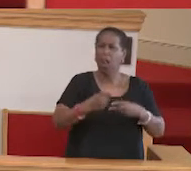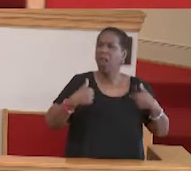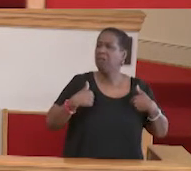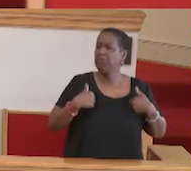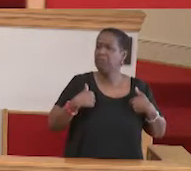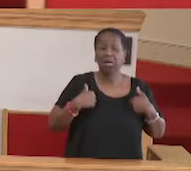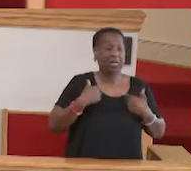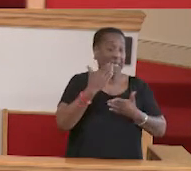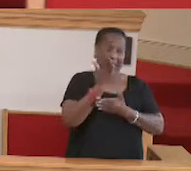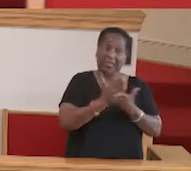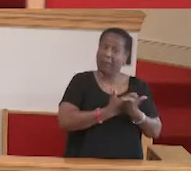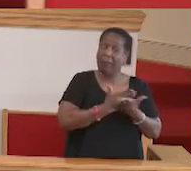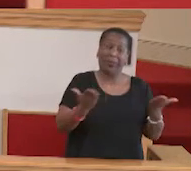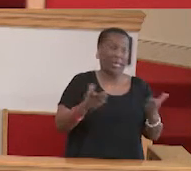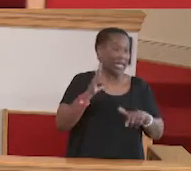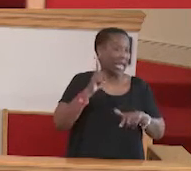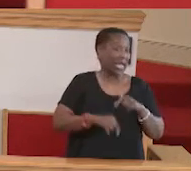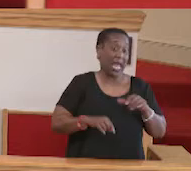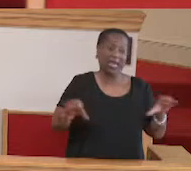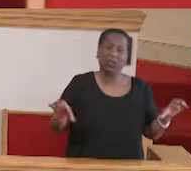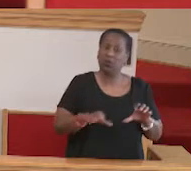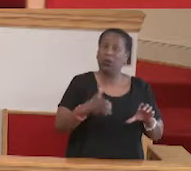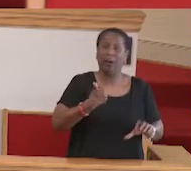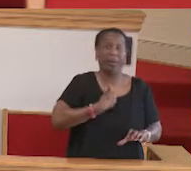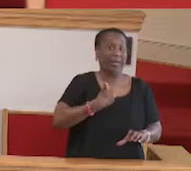Some things I cannot do for myself.